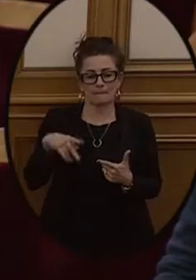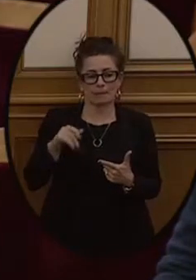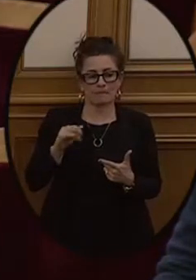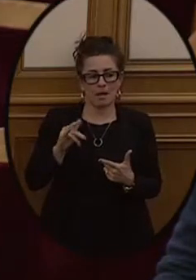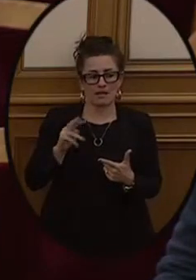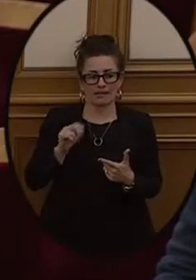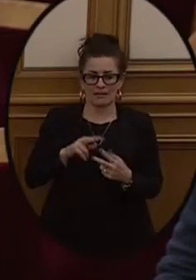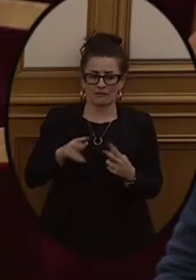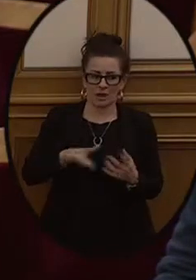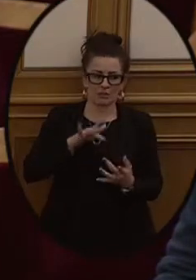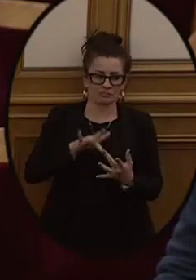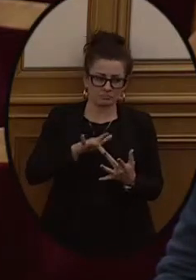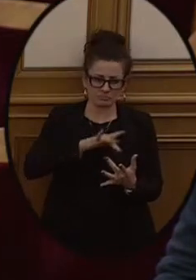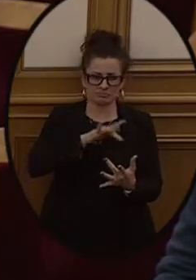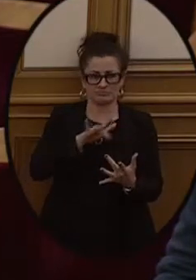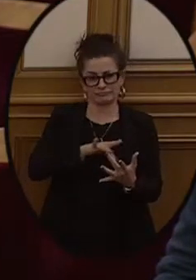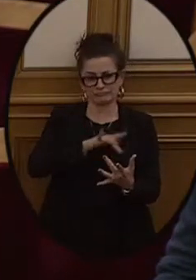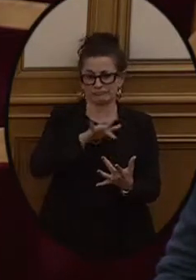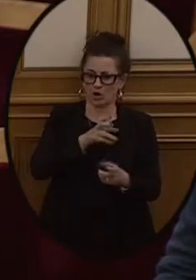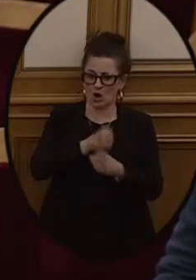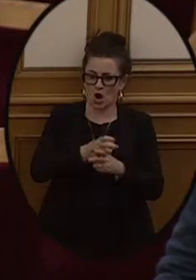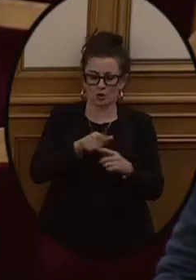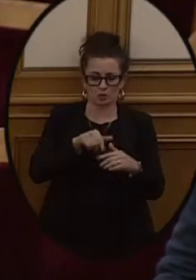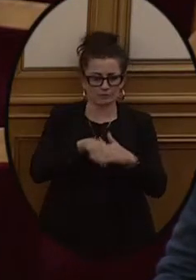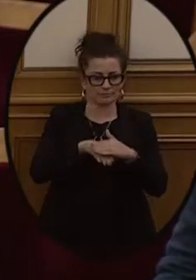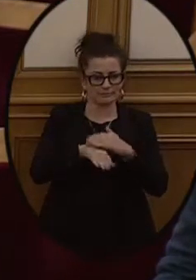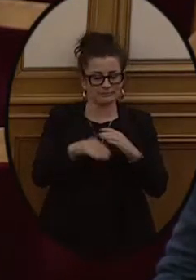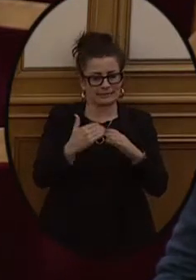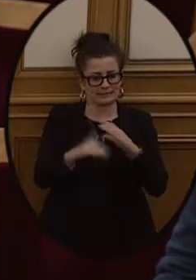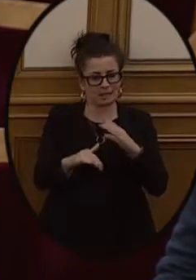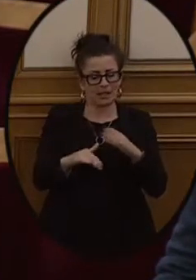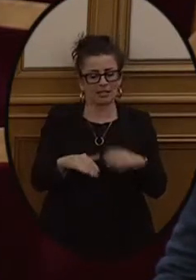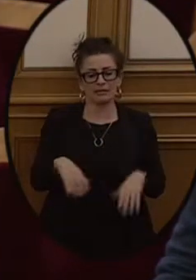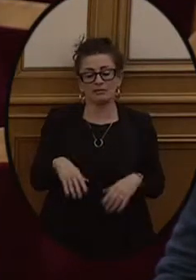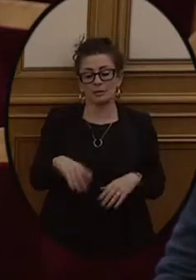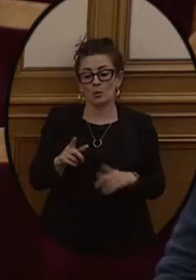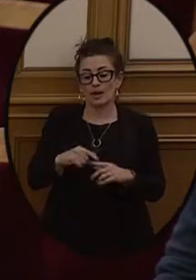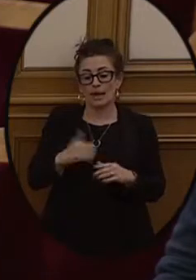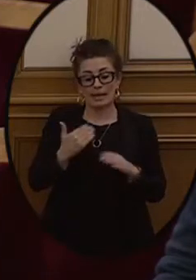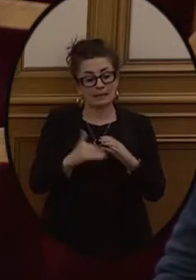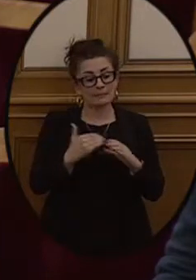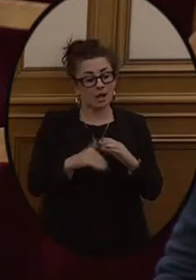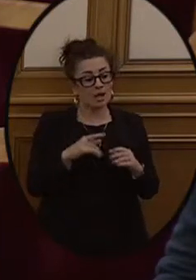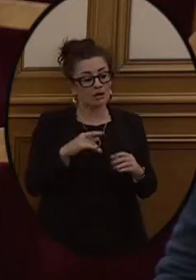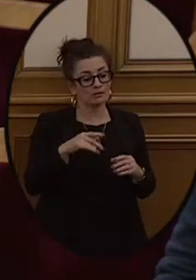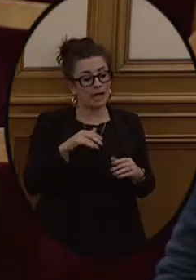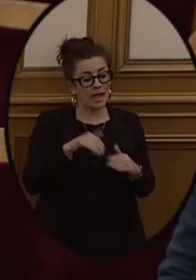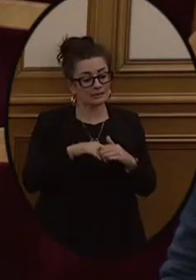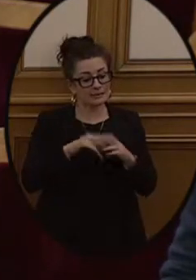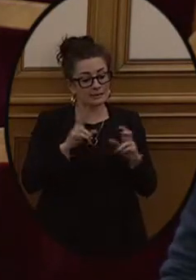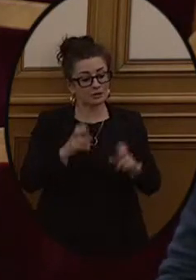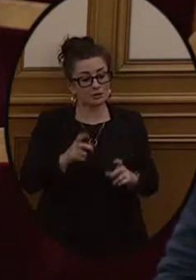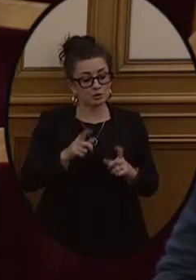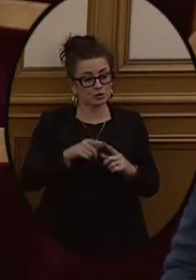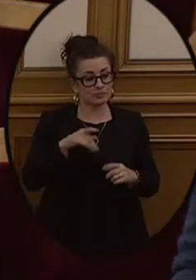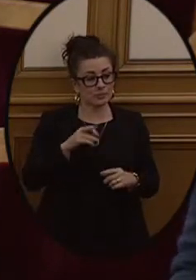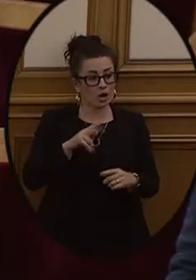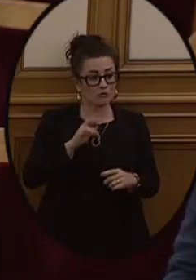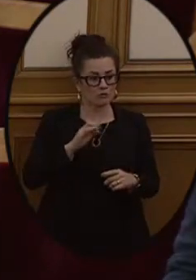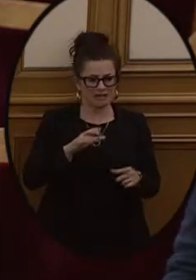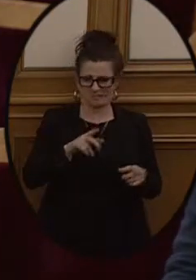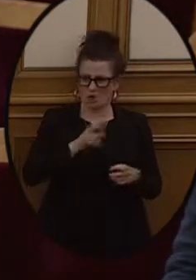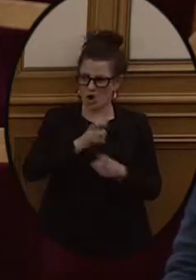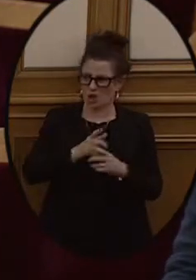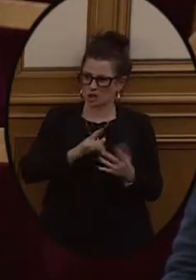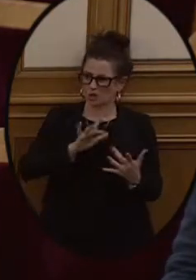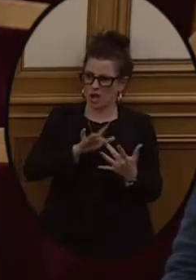been very hard to get a hold of over email. Parks and Rec, when I've emailed about access issues, have been very hard to reach. And it seems unnecessary